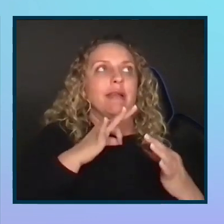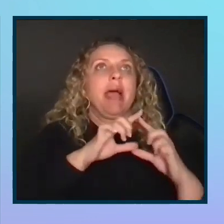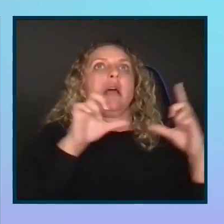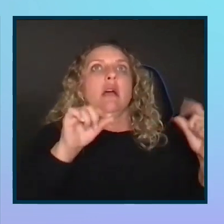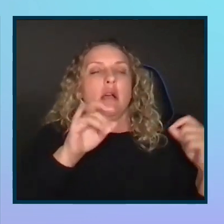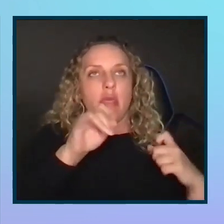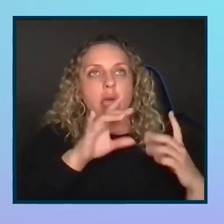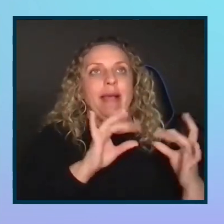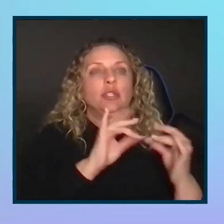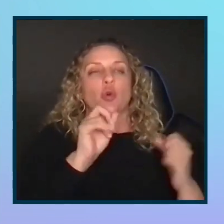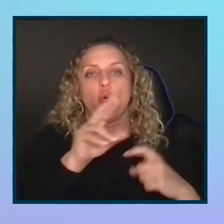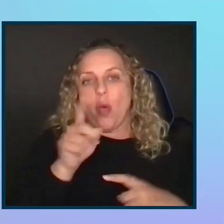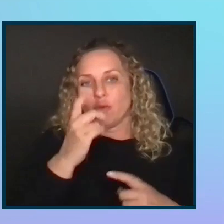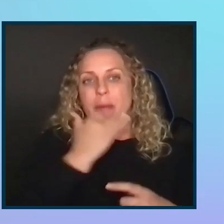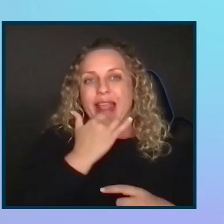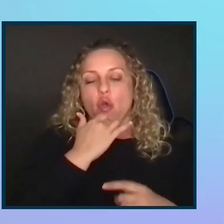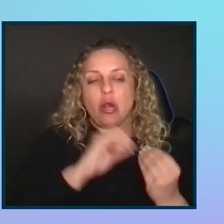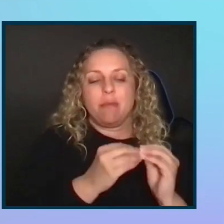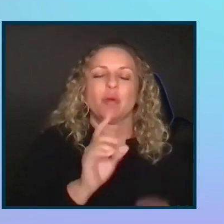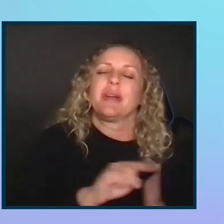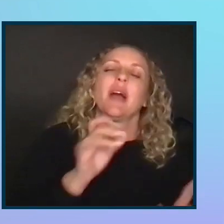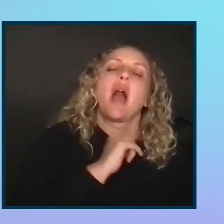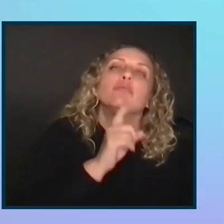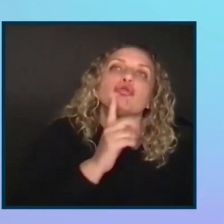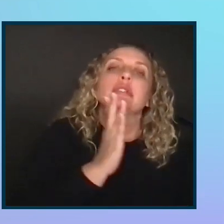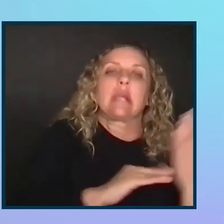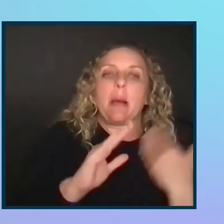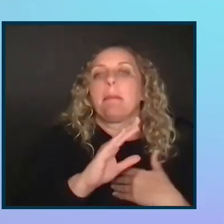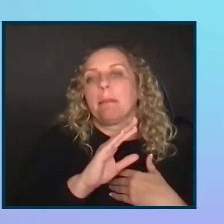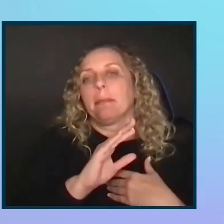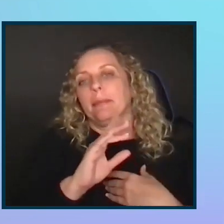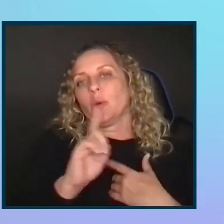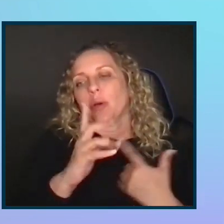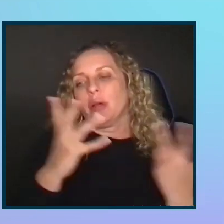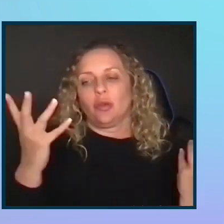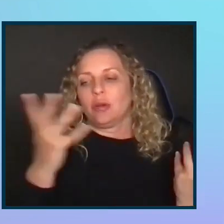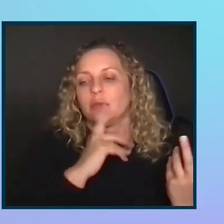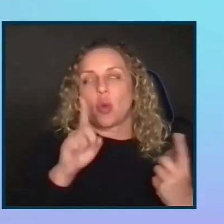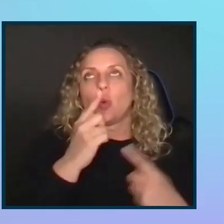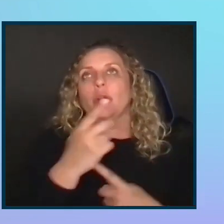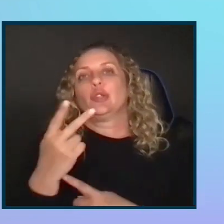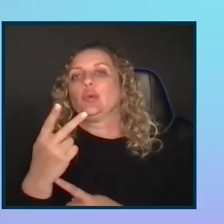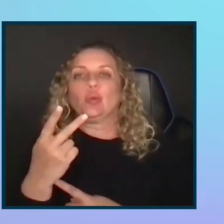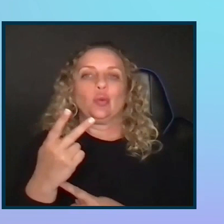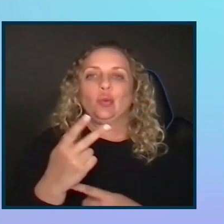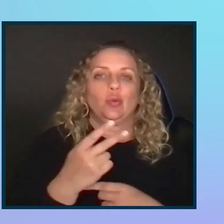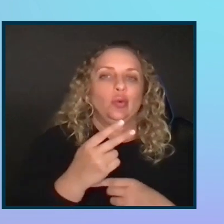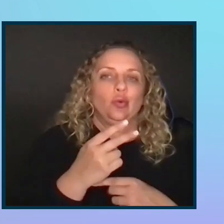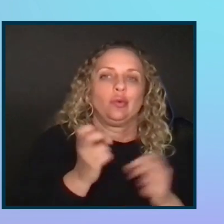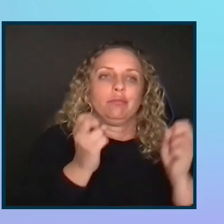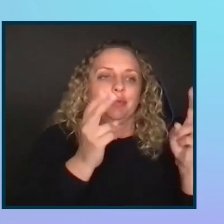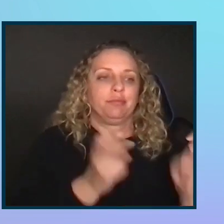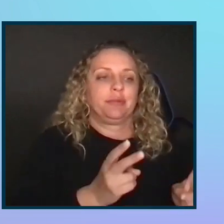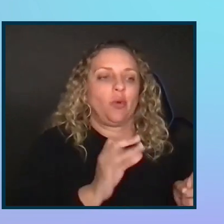that message where like you have so many errors, because I'm sure there are some where, there's only 1 or 2 inputs, or it's a special type